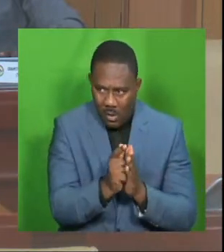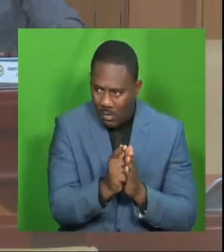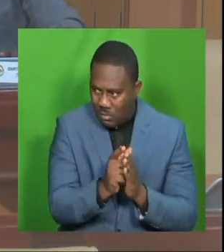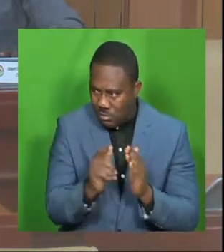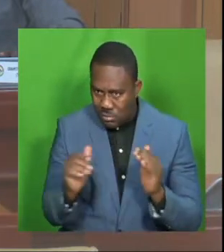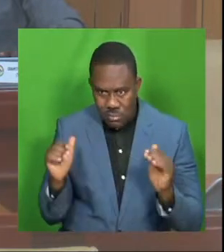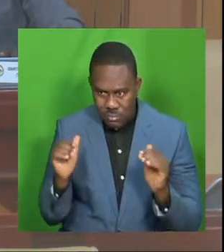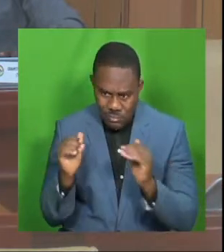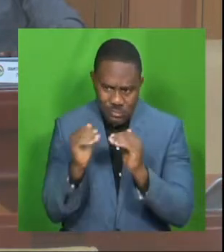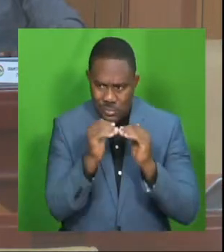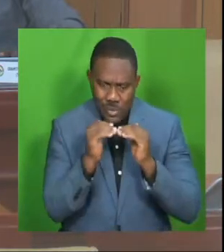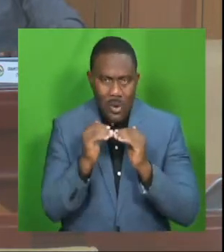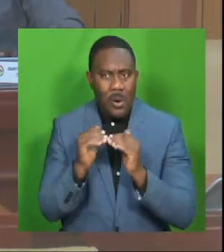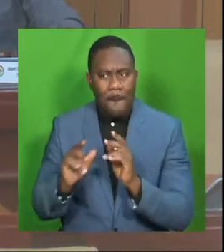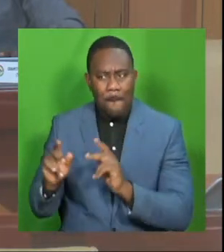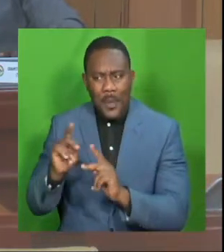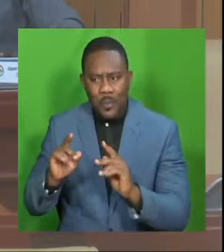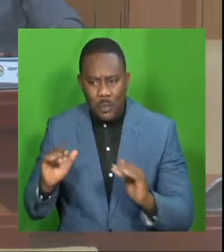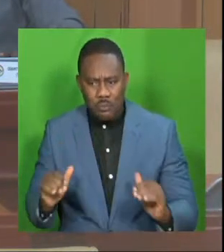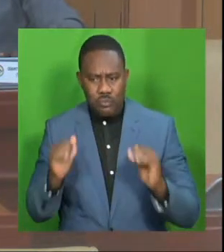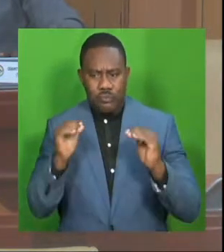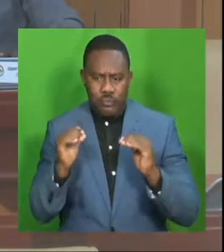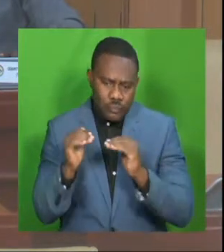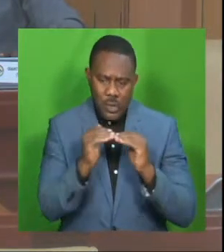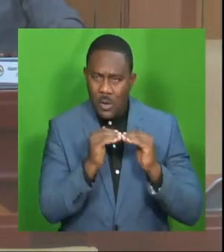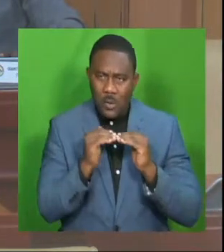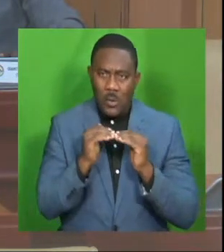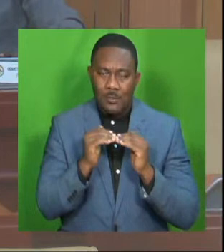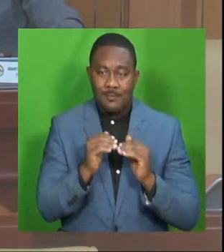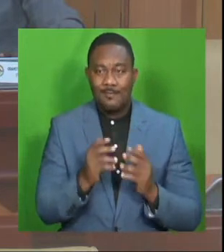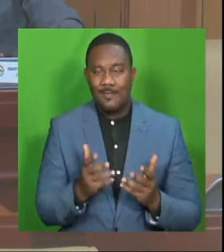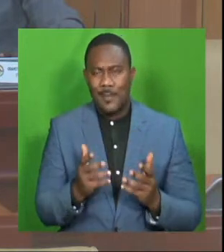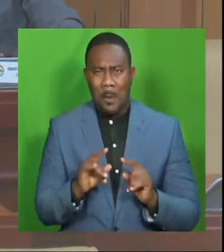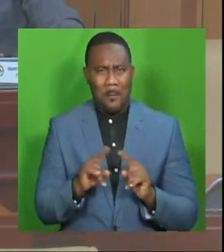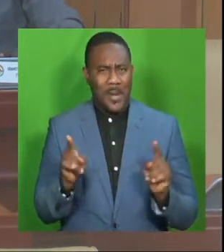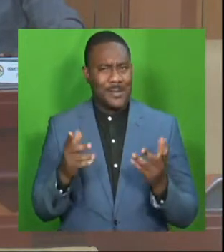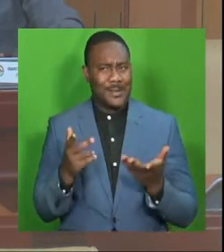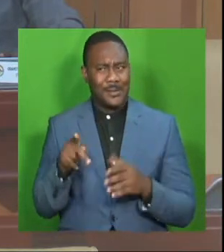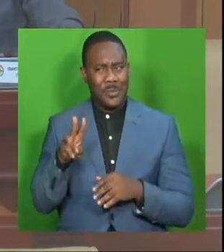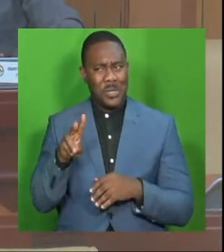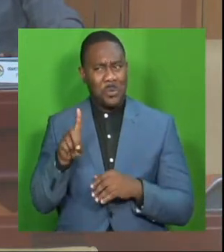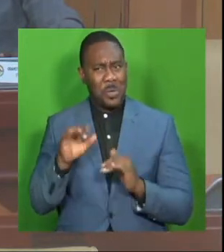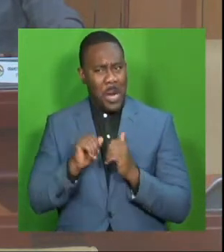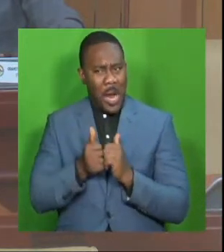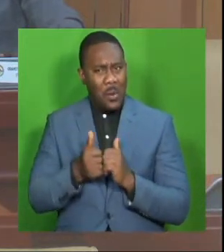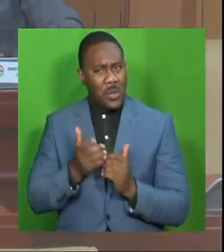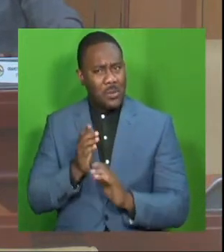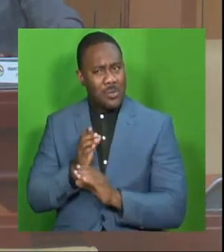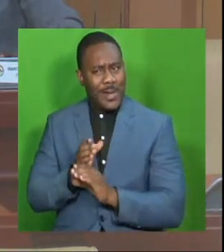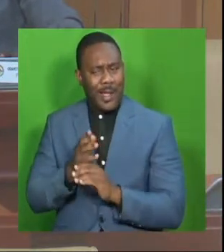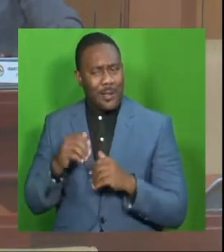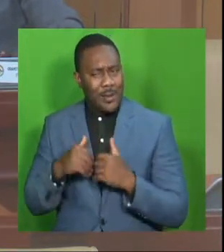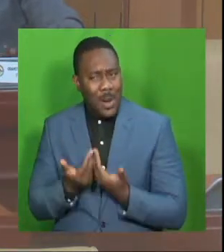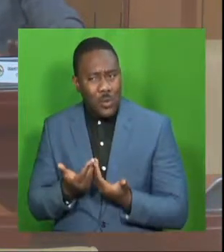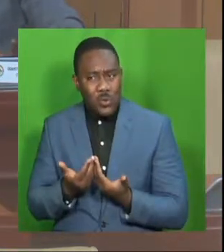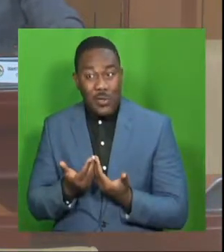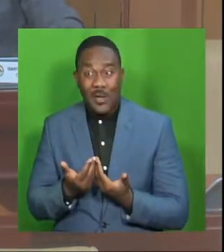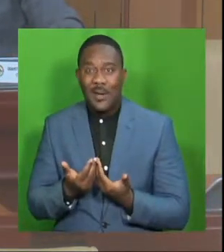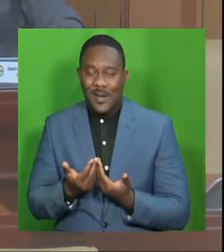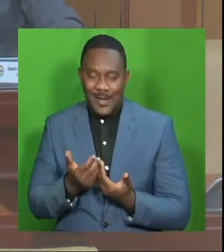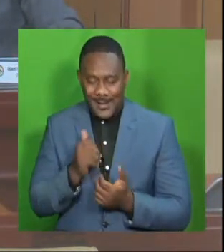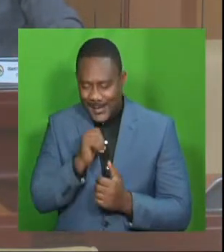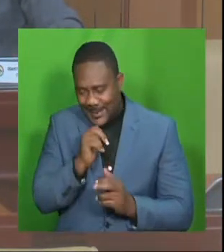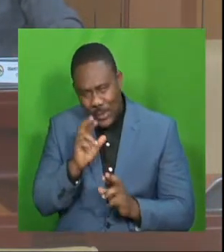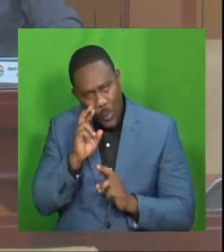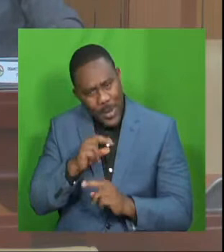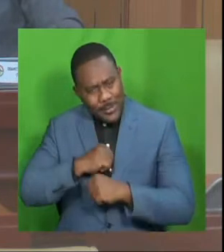the Constitution says that all persons shall be equal before the law, unfortunately, when it comes to persons living with disability, they are not accorded equal